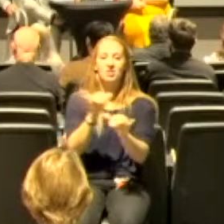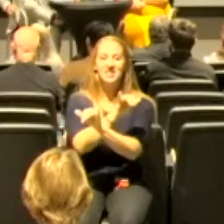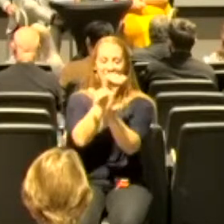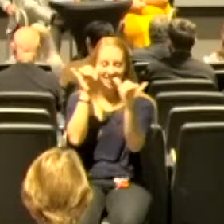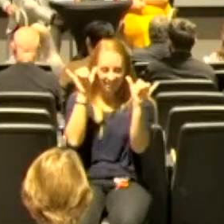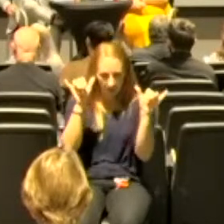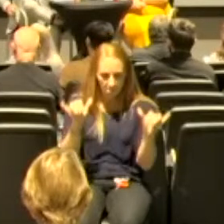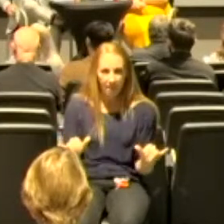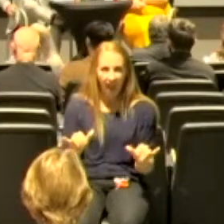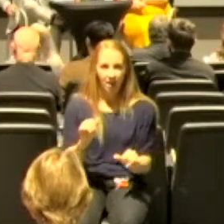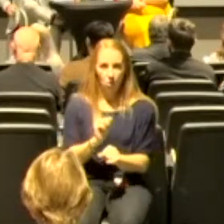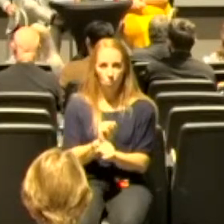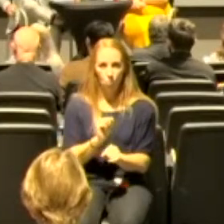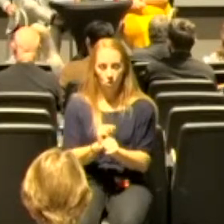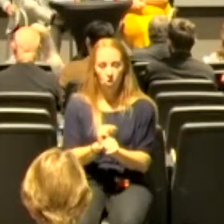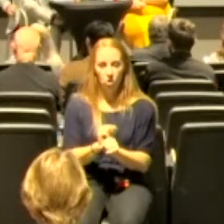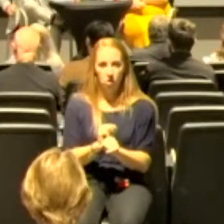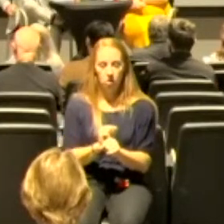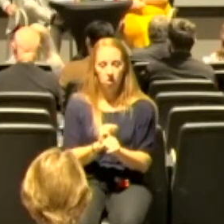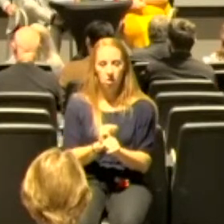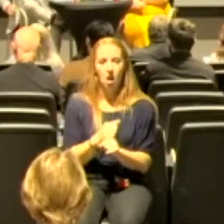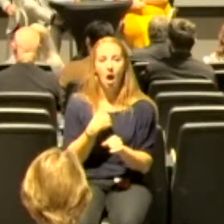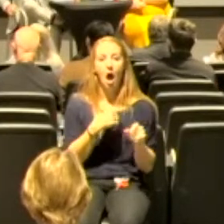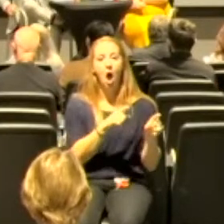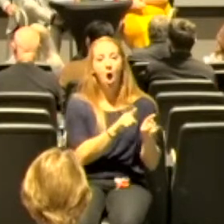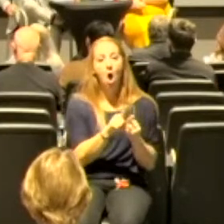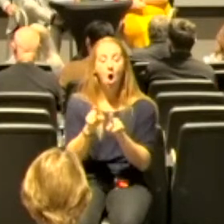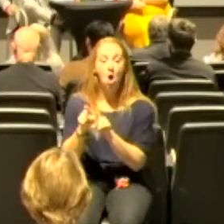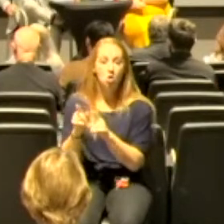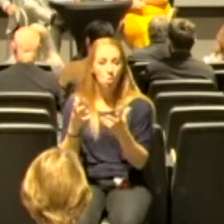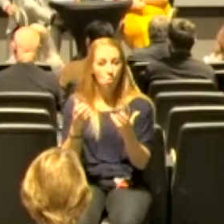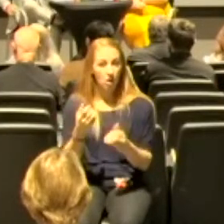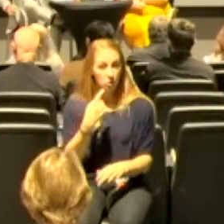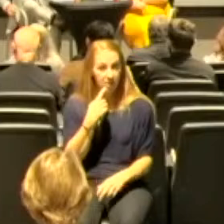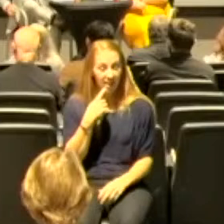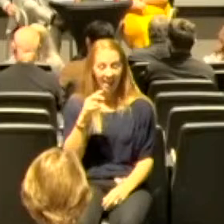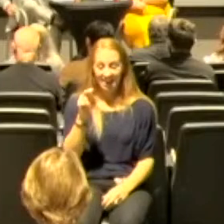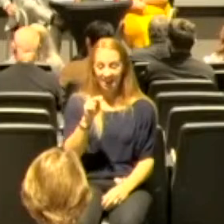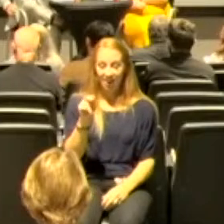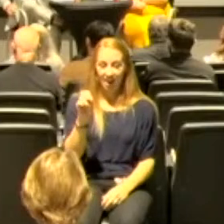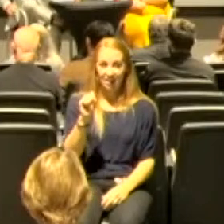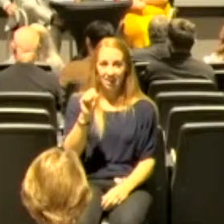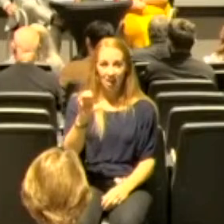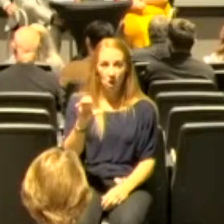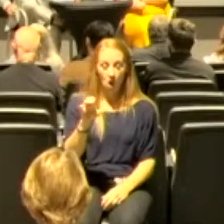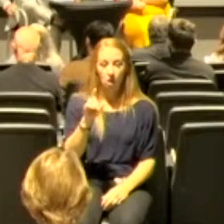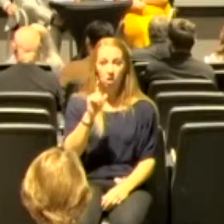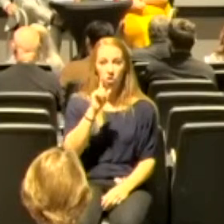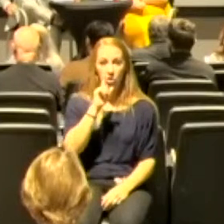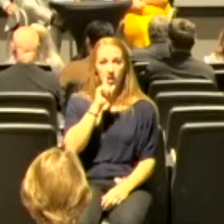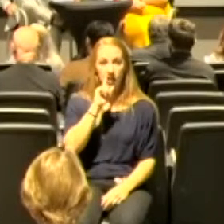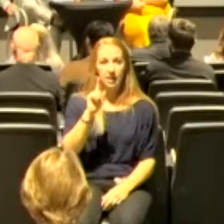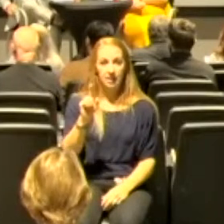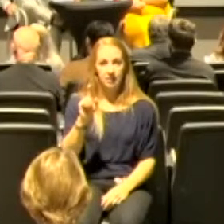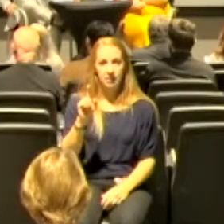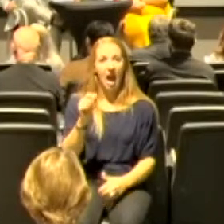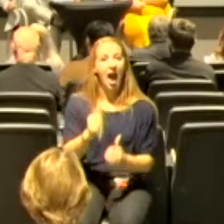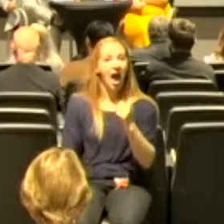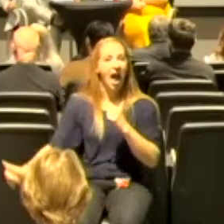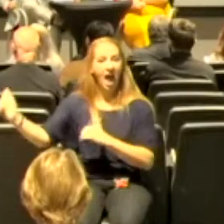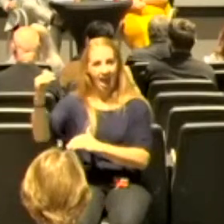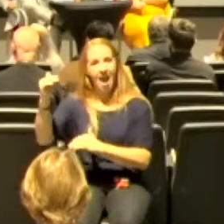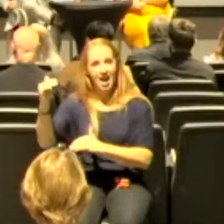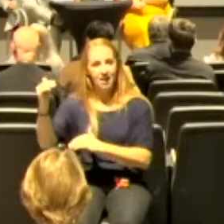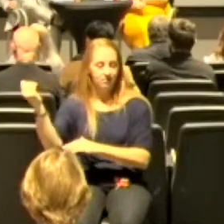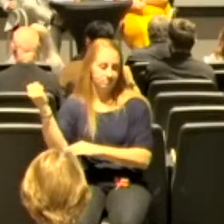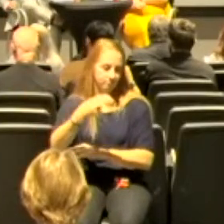work that has to be done. I would also offer to you that Nevada State is far further than many organizations of which I